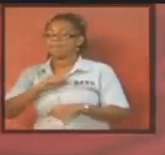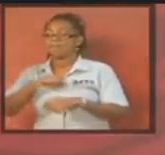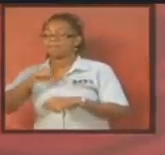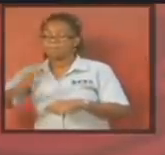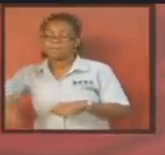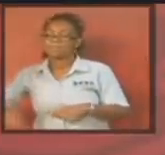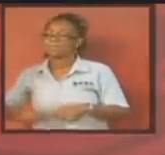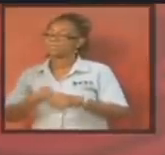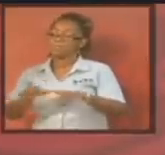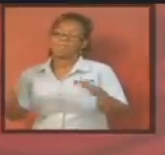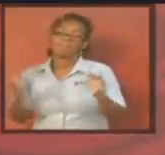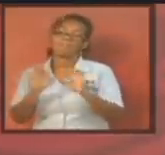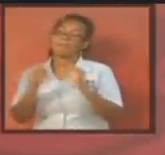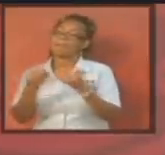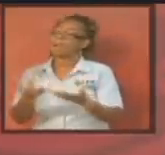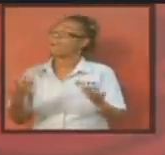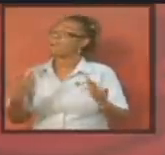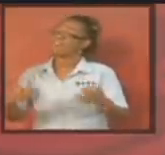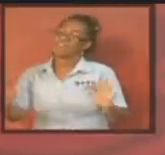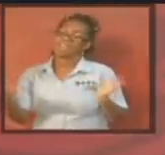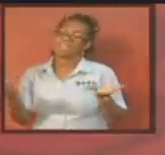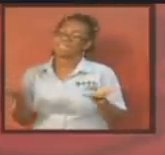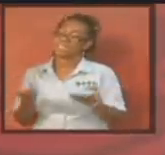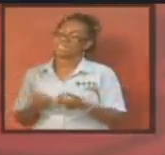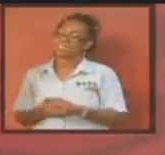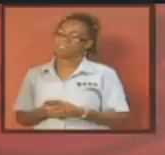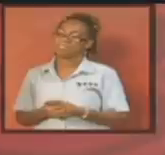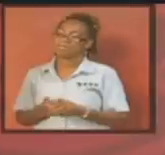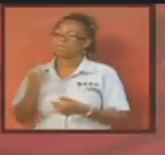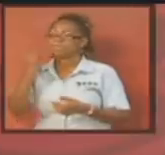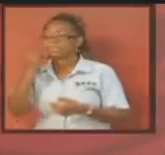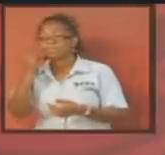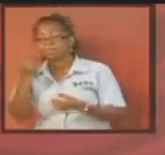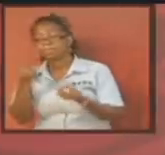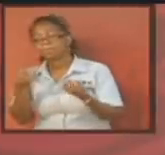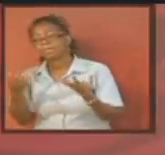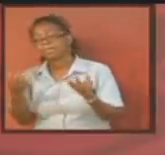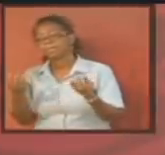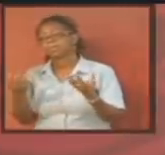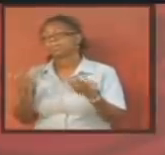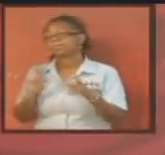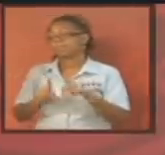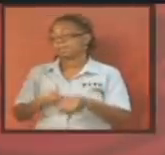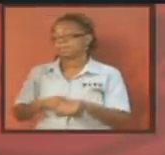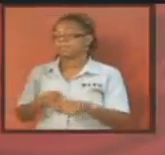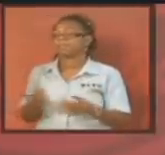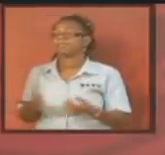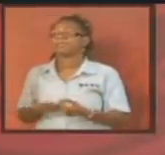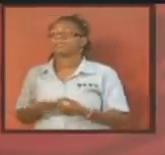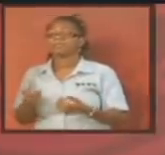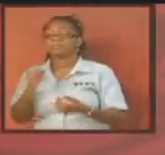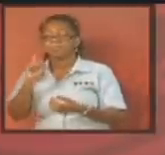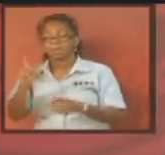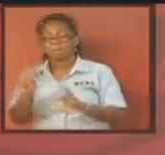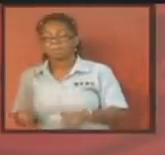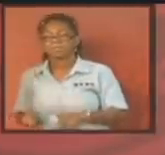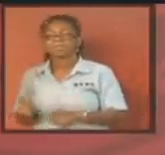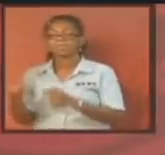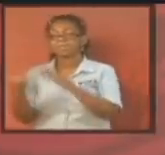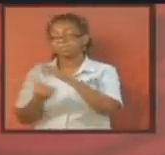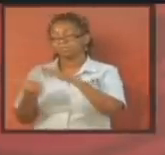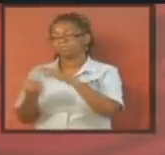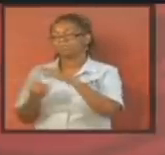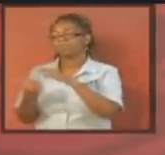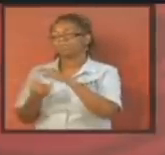county, I would say that we have seen many persons managed in the home and many relatives who were household contacts